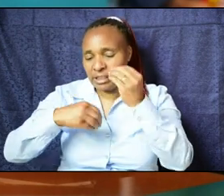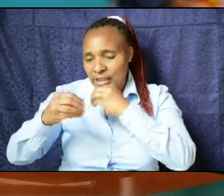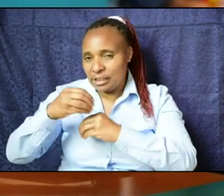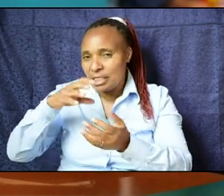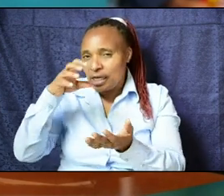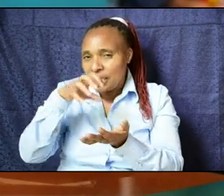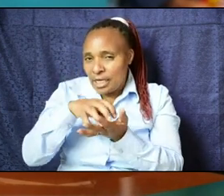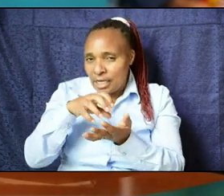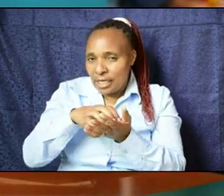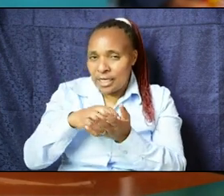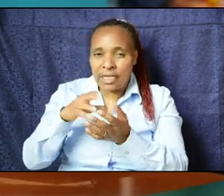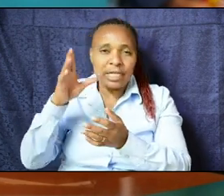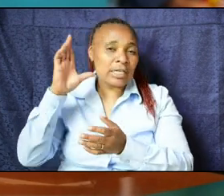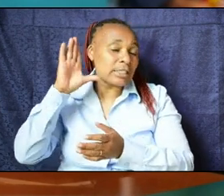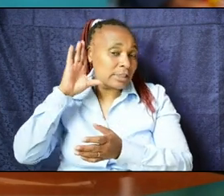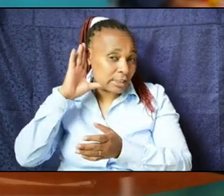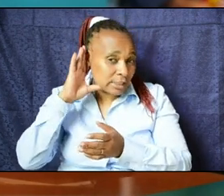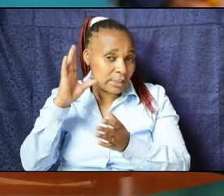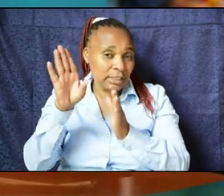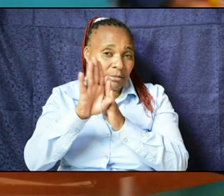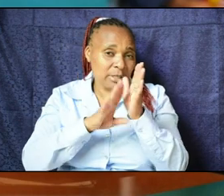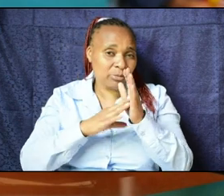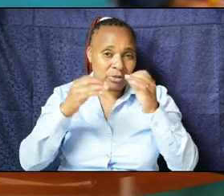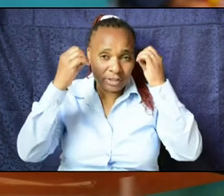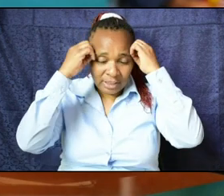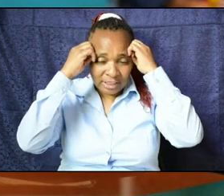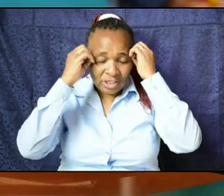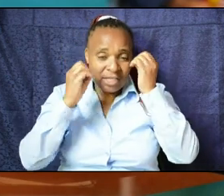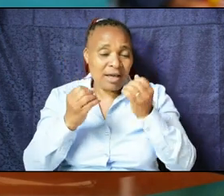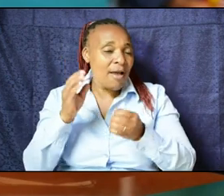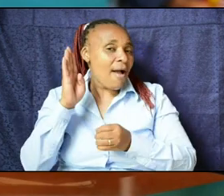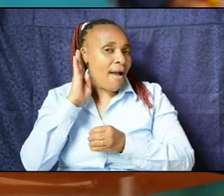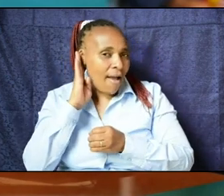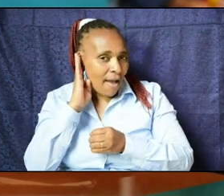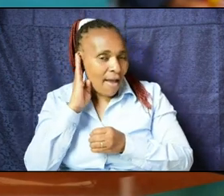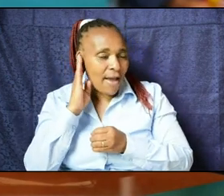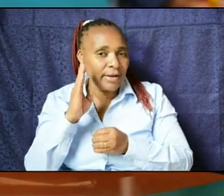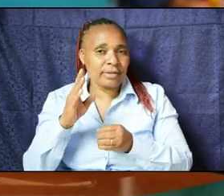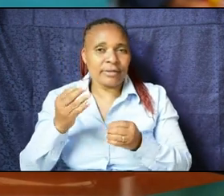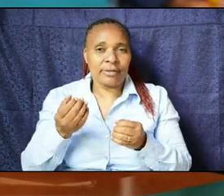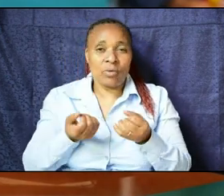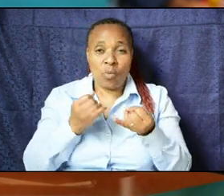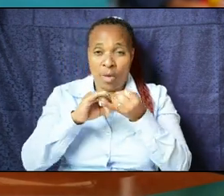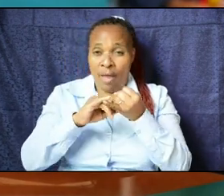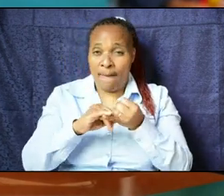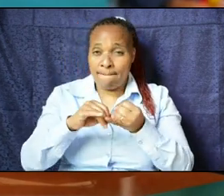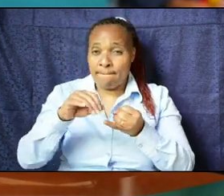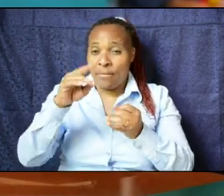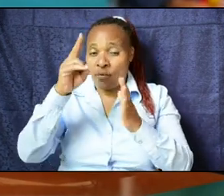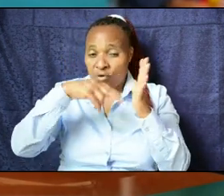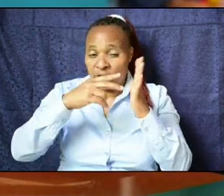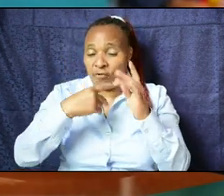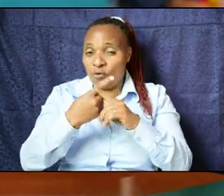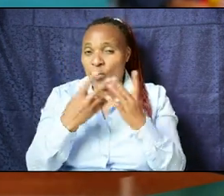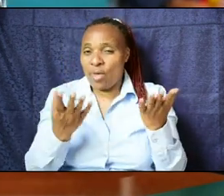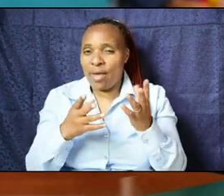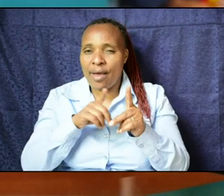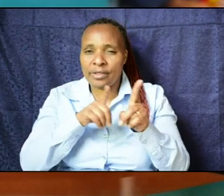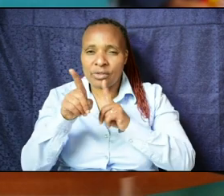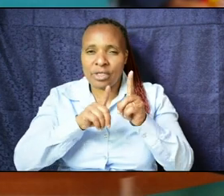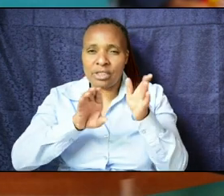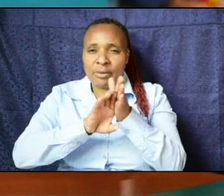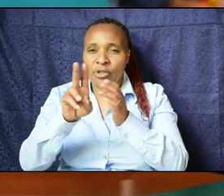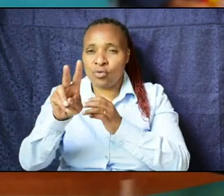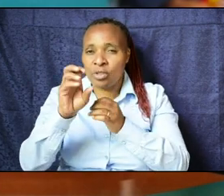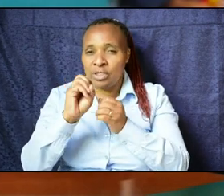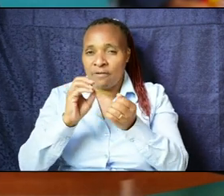cake while listening to the Bible study, he overheard Miss Marinella reading from Exodus chapter 20, verse